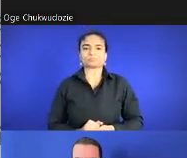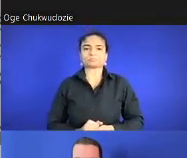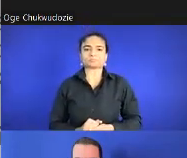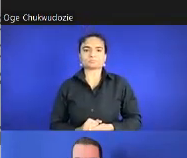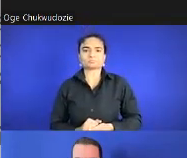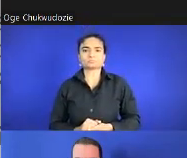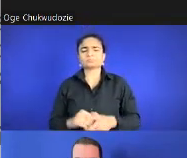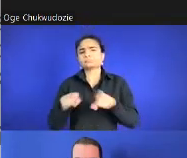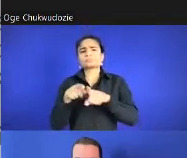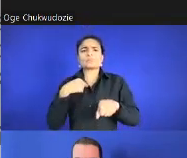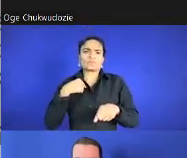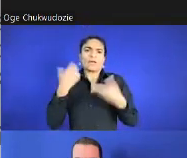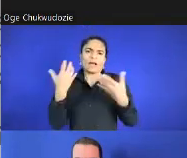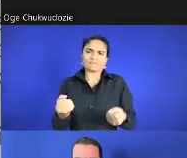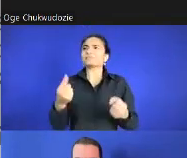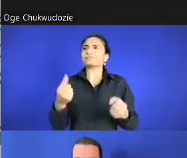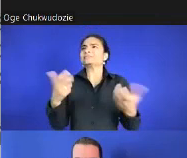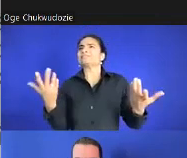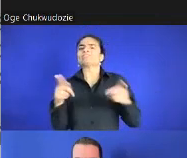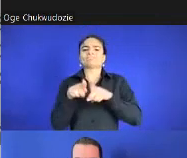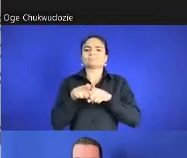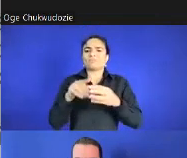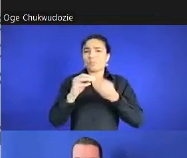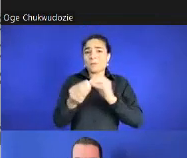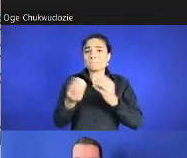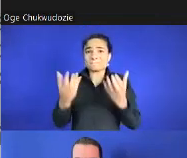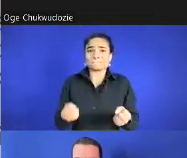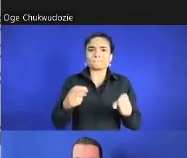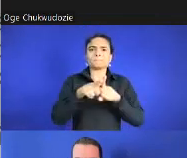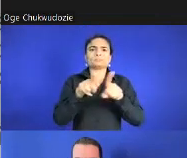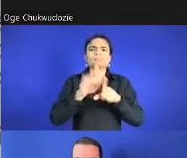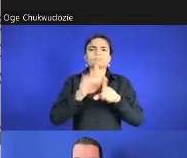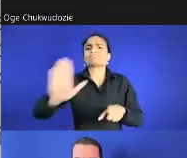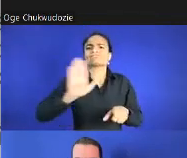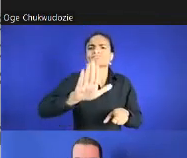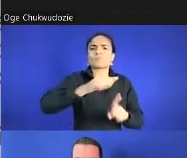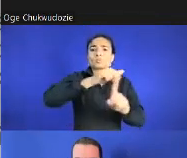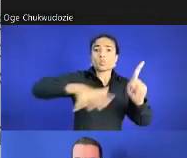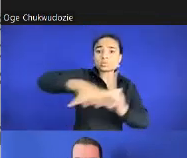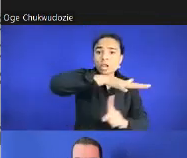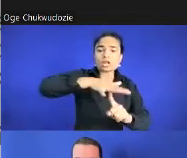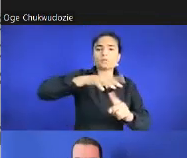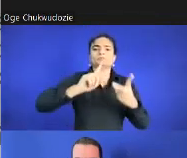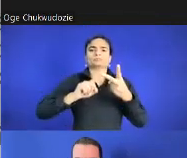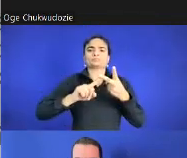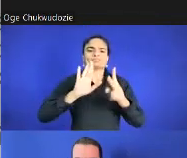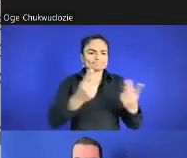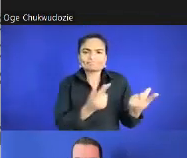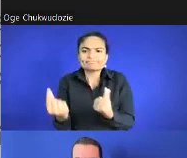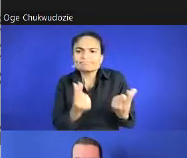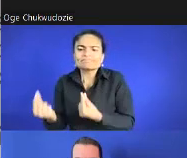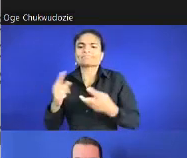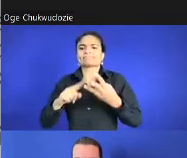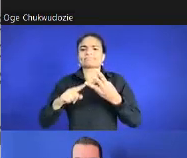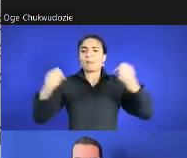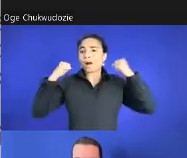people feel like, oh, I'm a man, I should not be complaining. Or